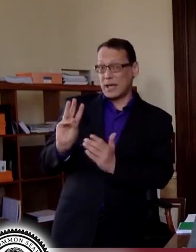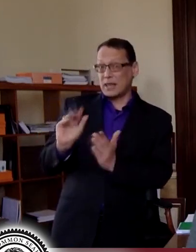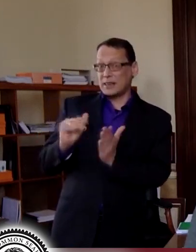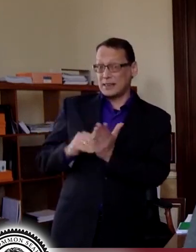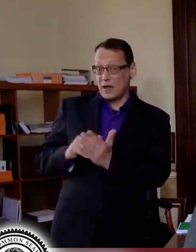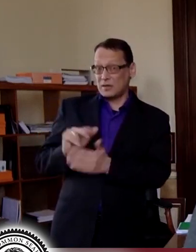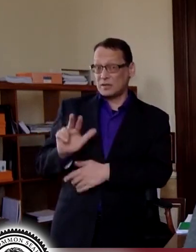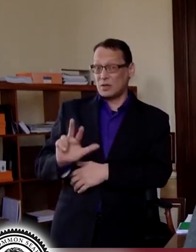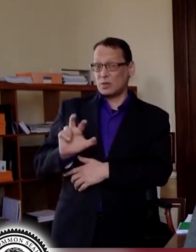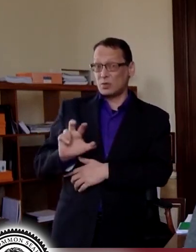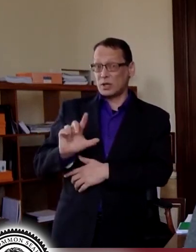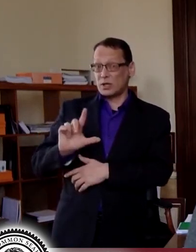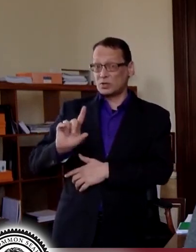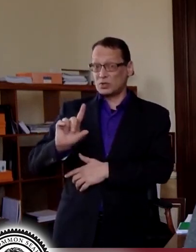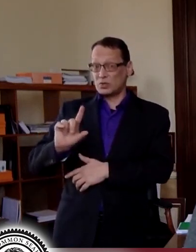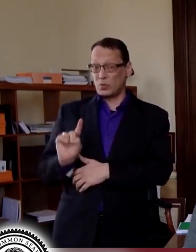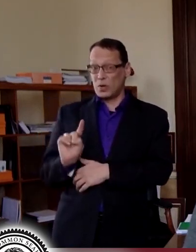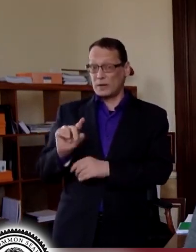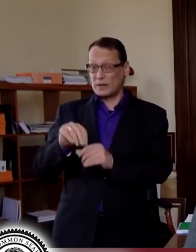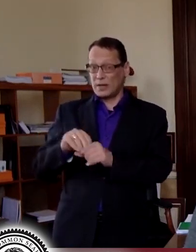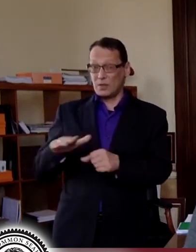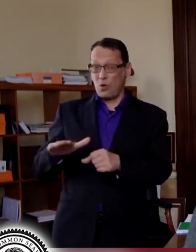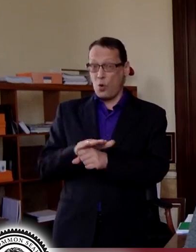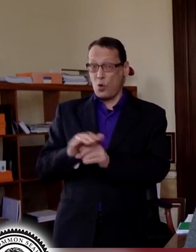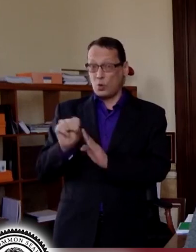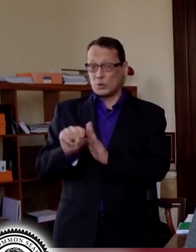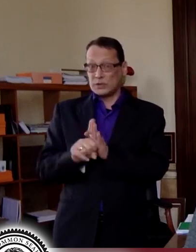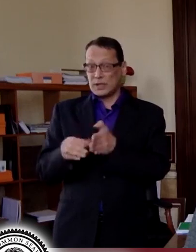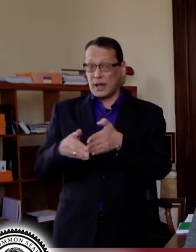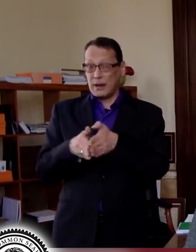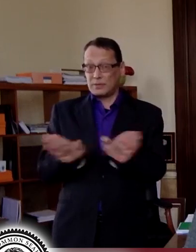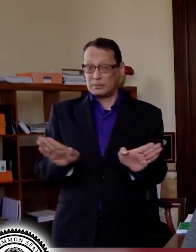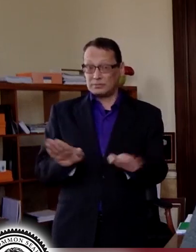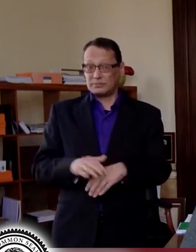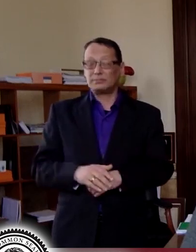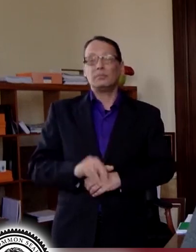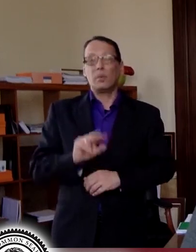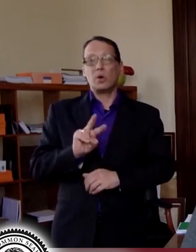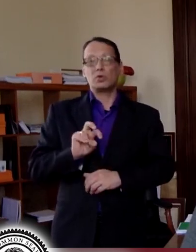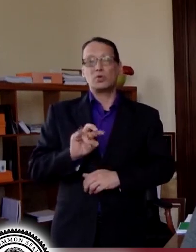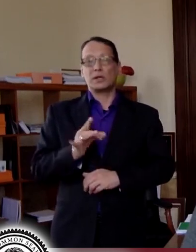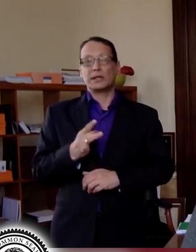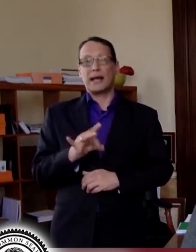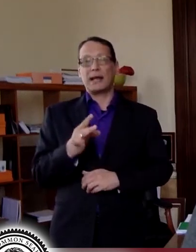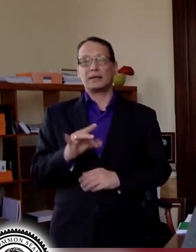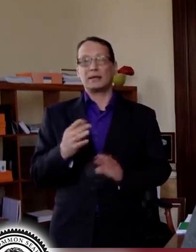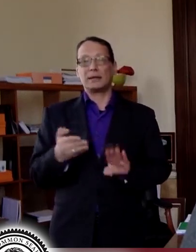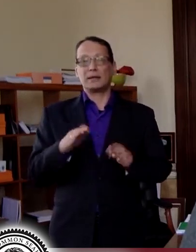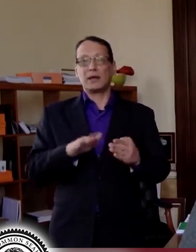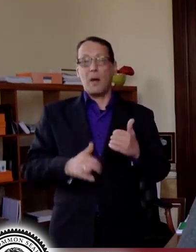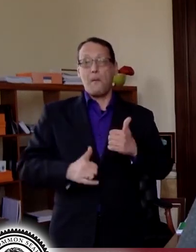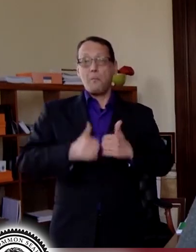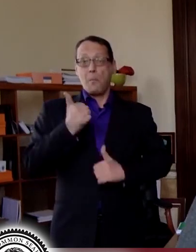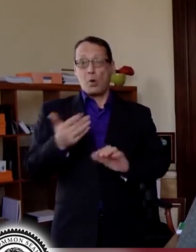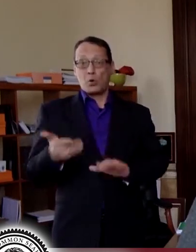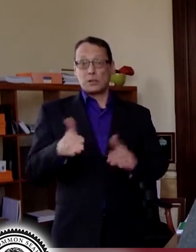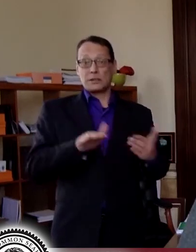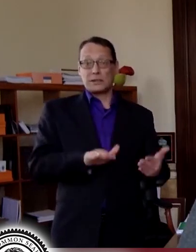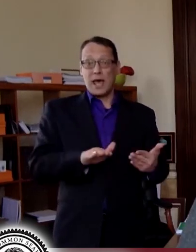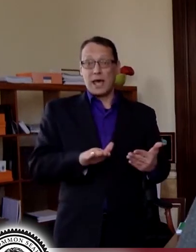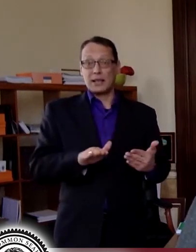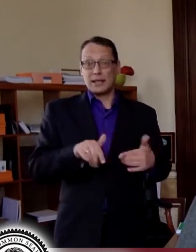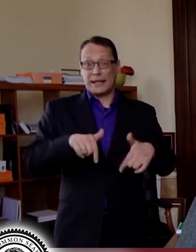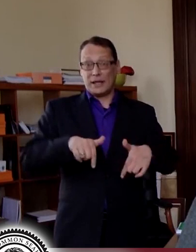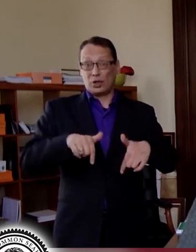321 cases in the whole state of Missouri and 218 deaths. So we have the vast majority of the deaths, and we have close